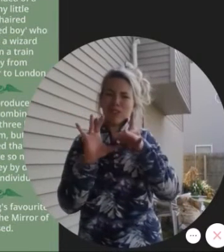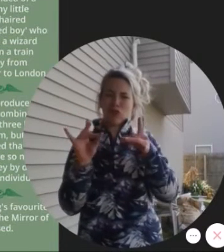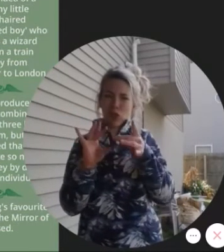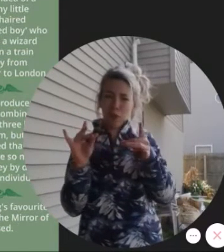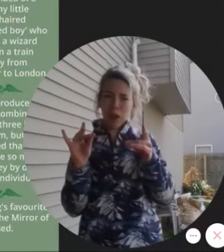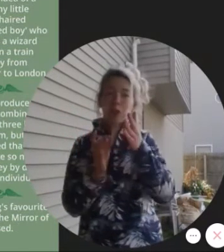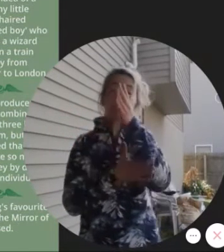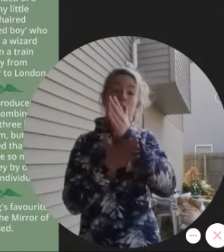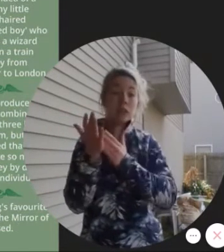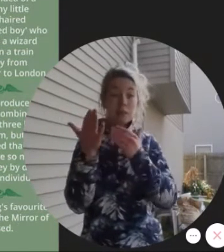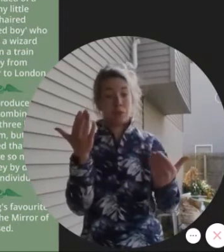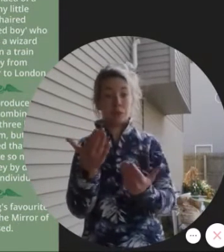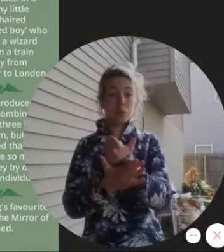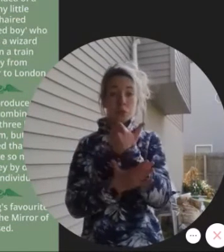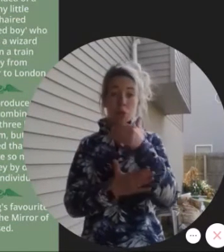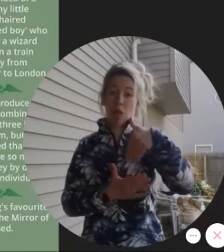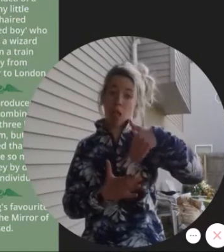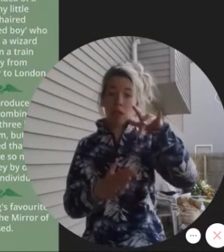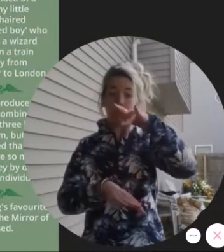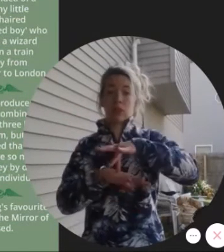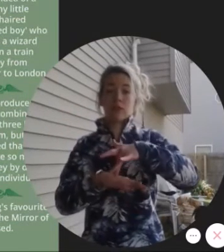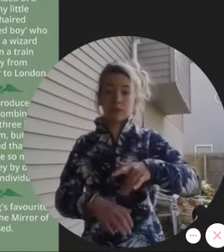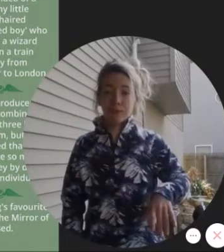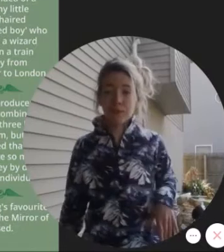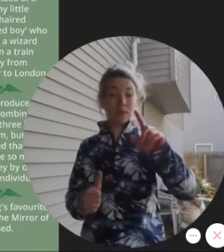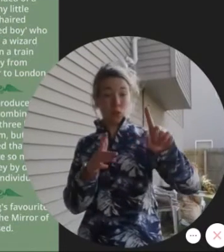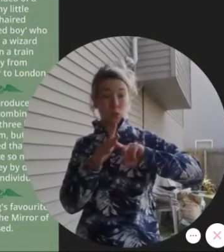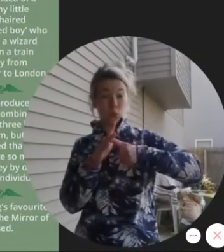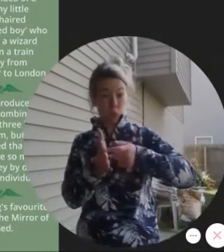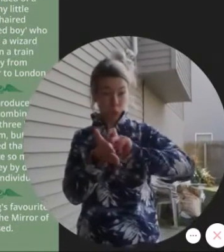And each of those different houses